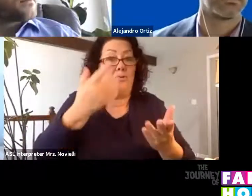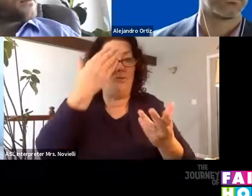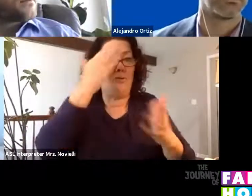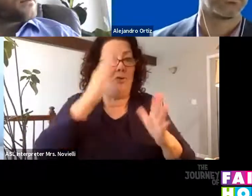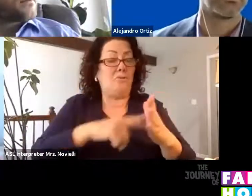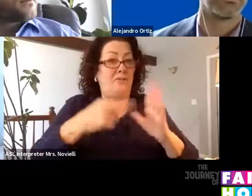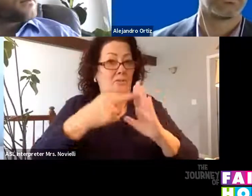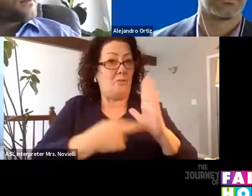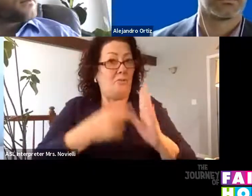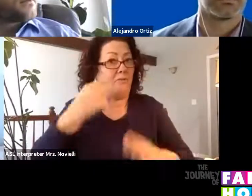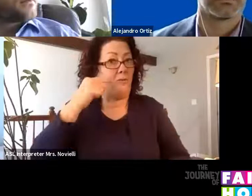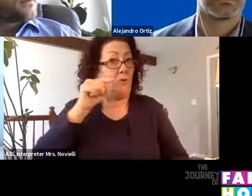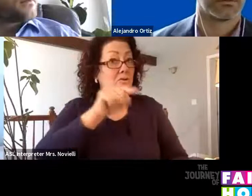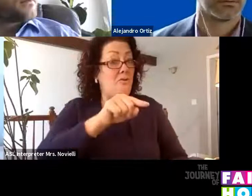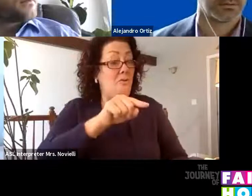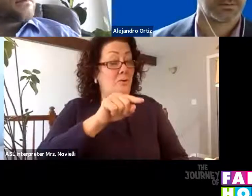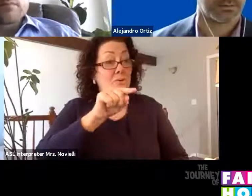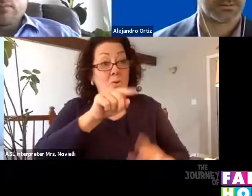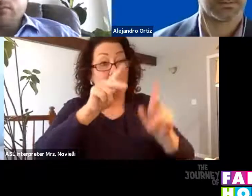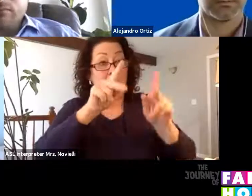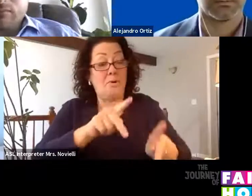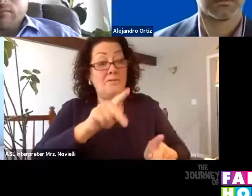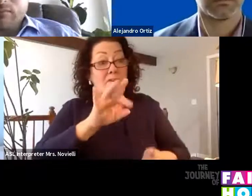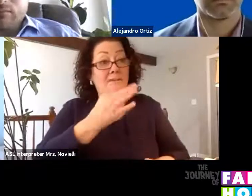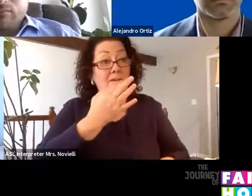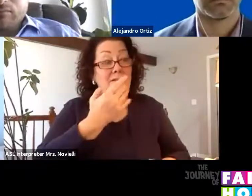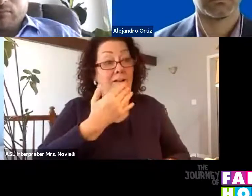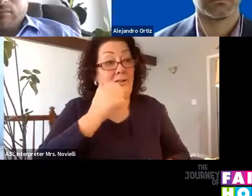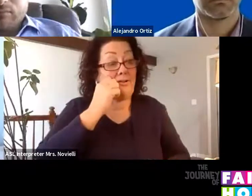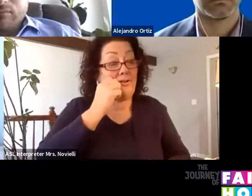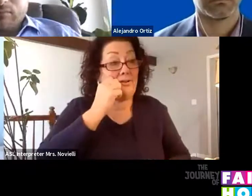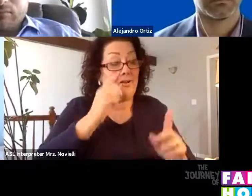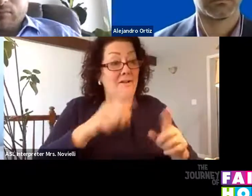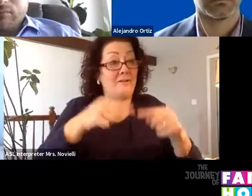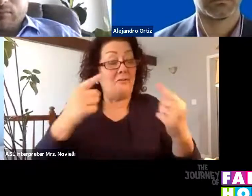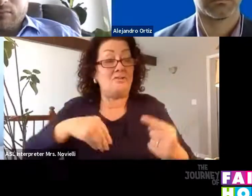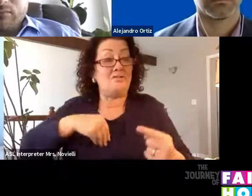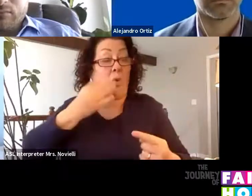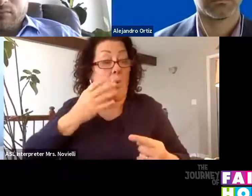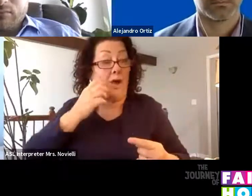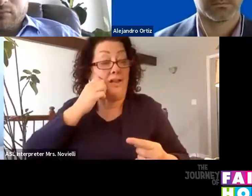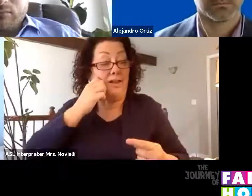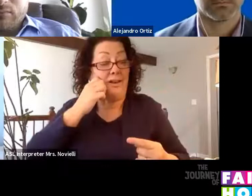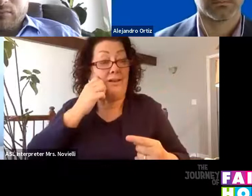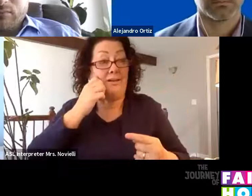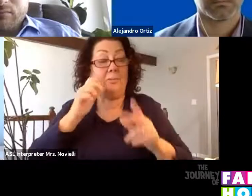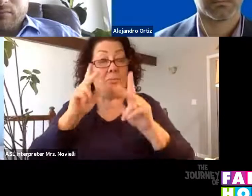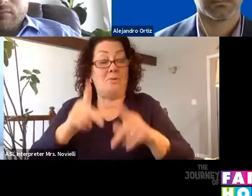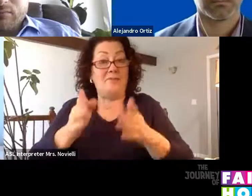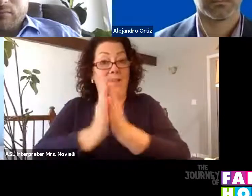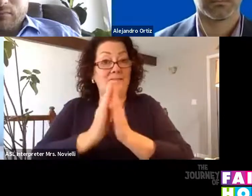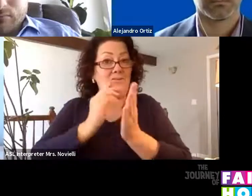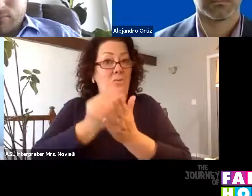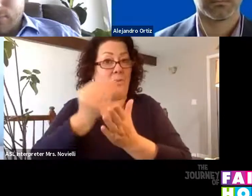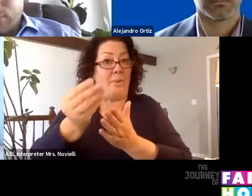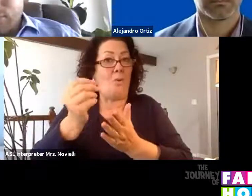you, a person of color, versus the white person who was asking to purchase or to rent. But if